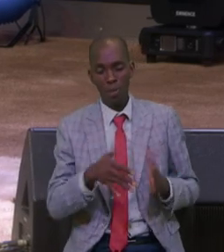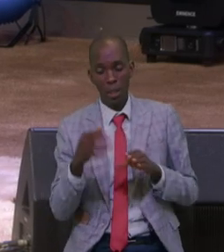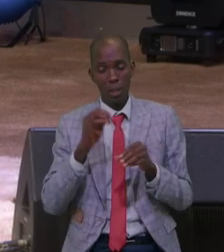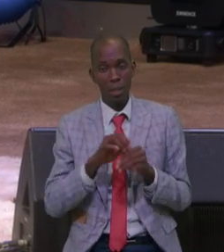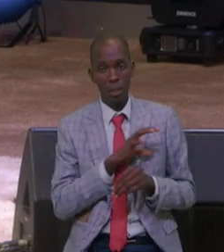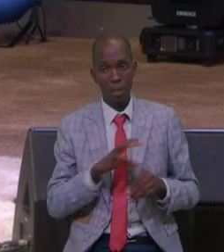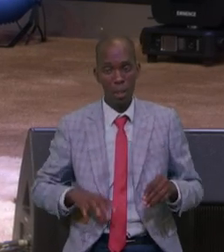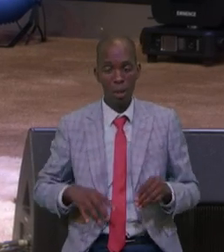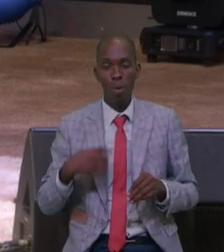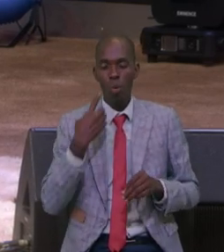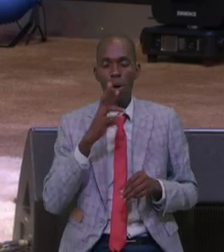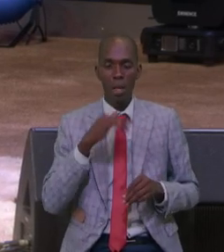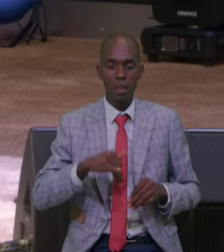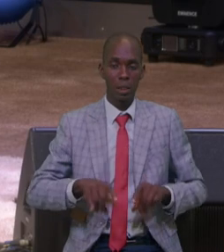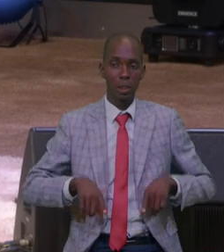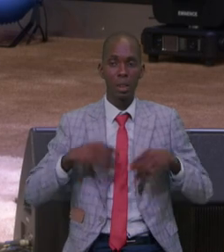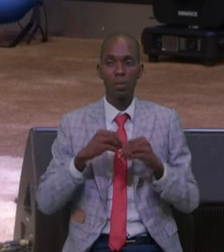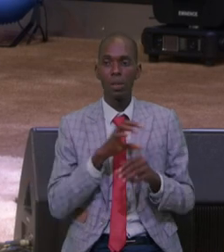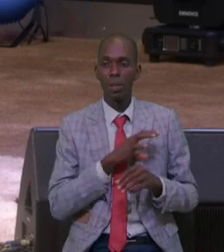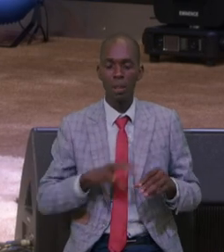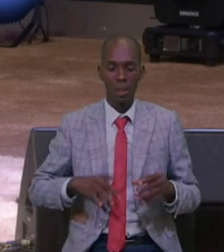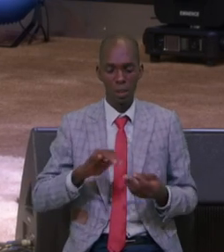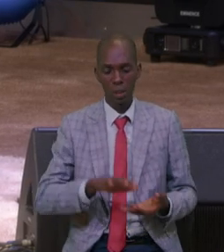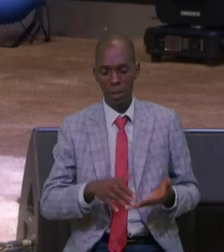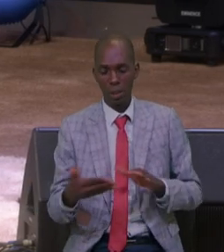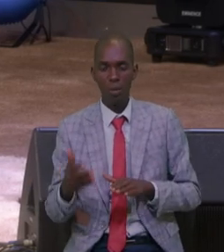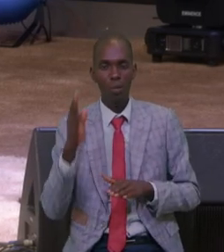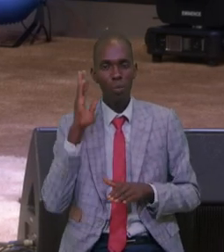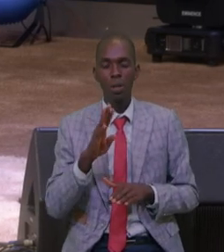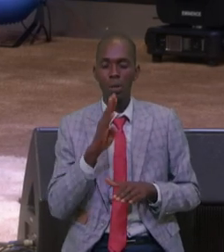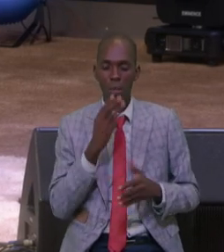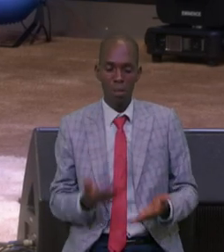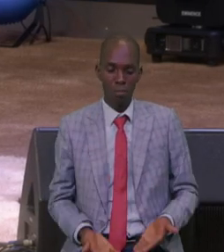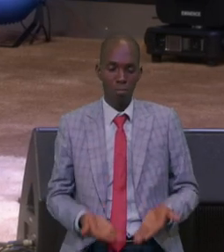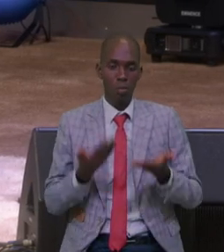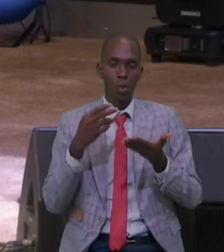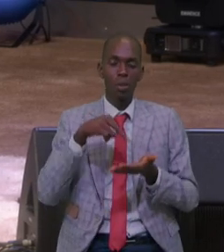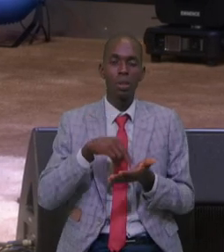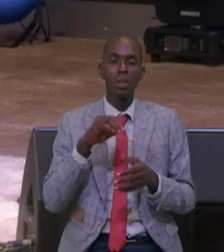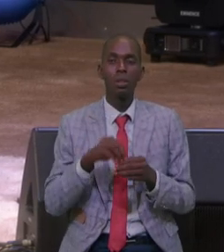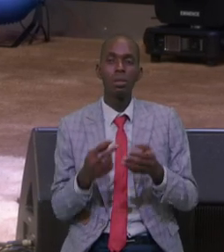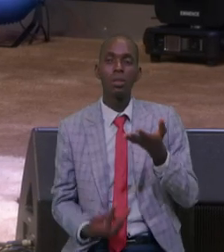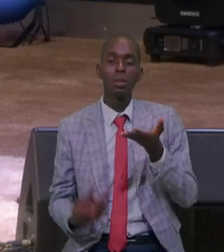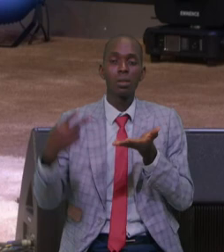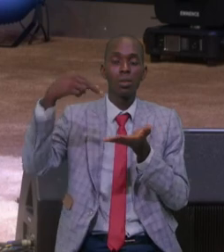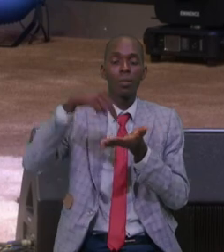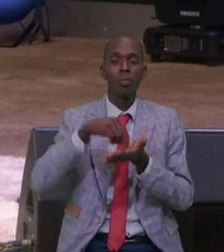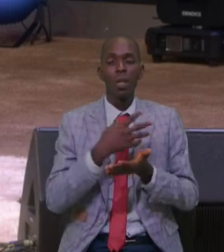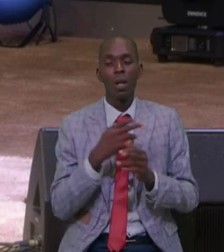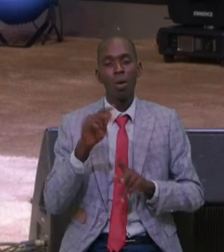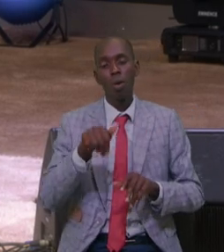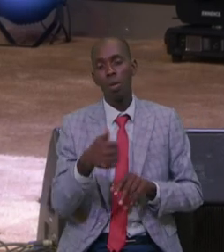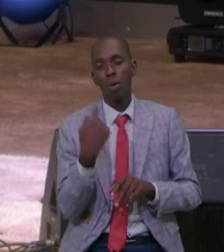the dead will be raised up, resurrection. And then those who are alive will be caught up to meet the Lord in the